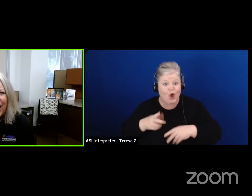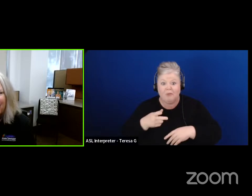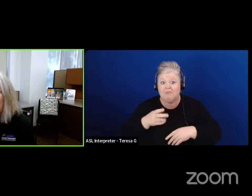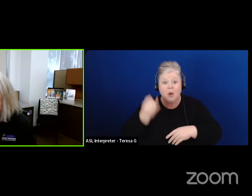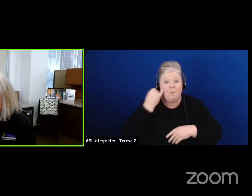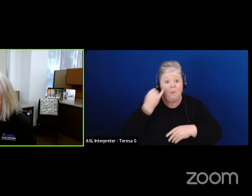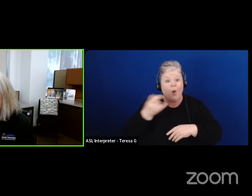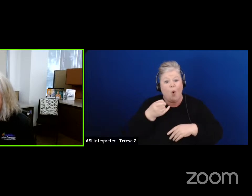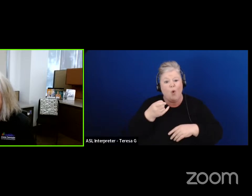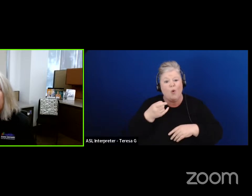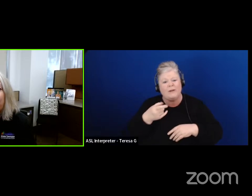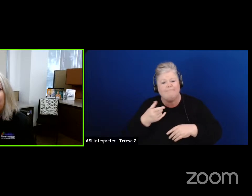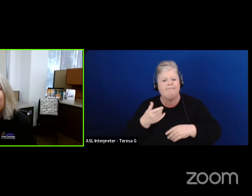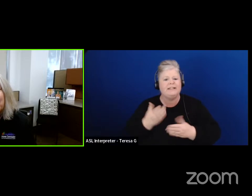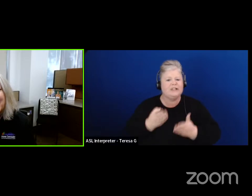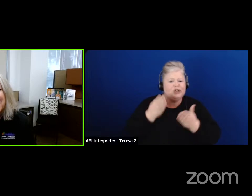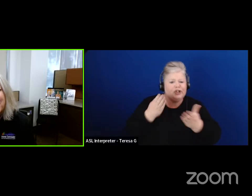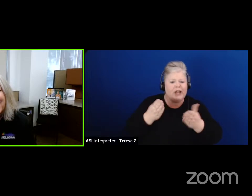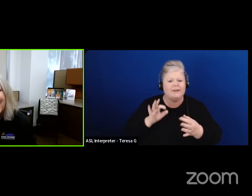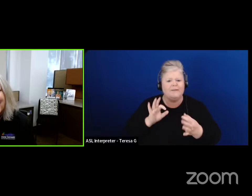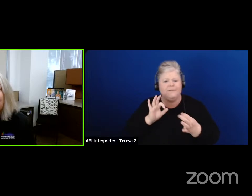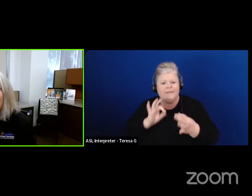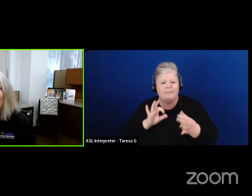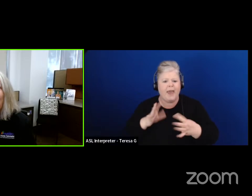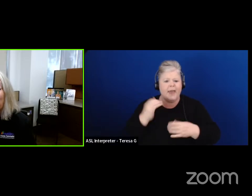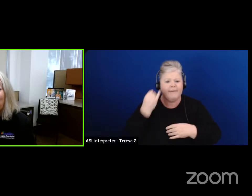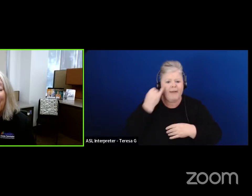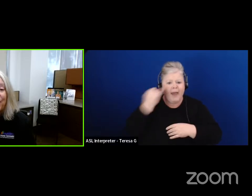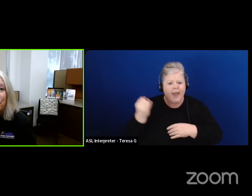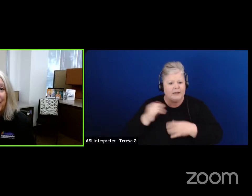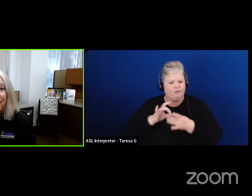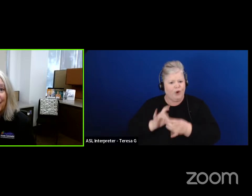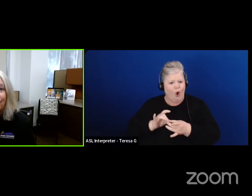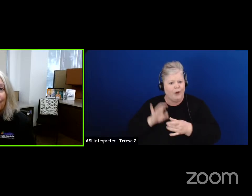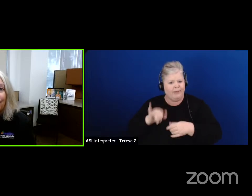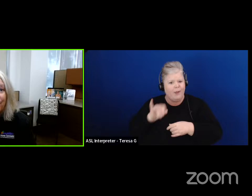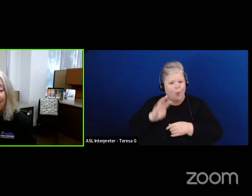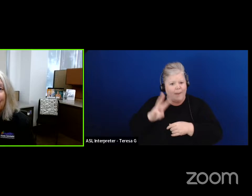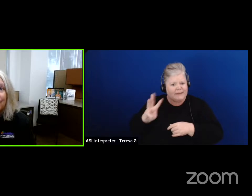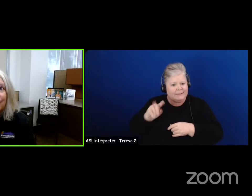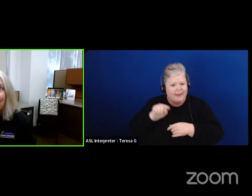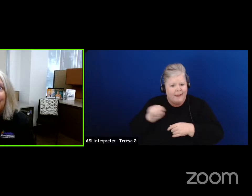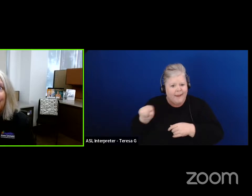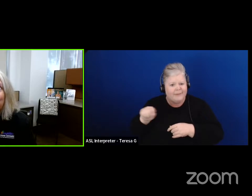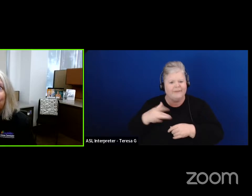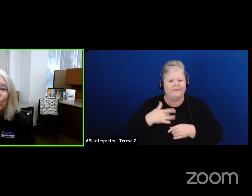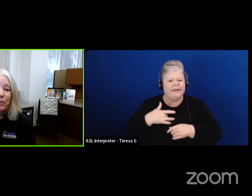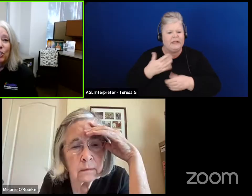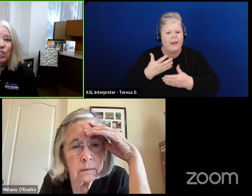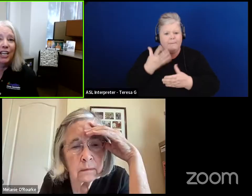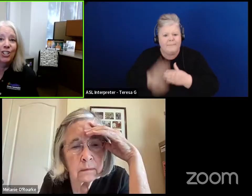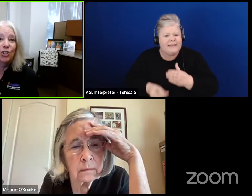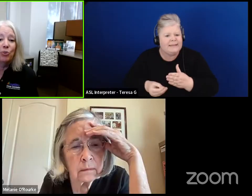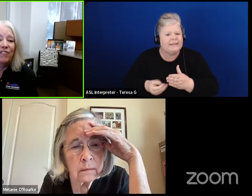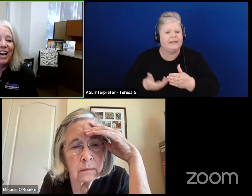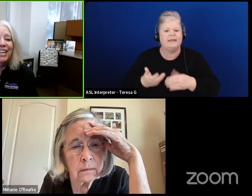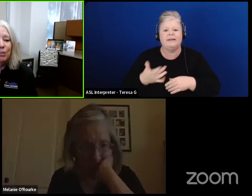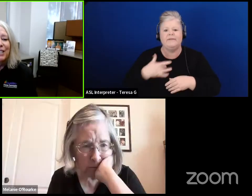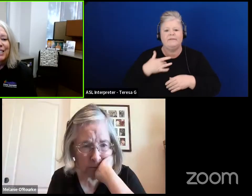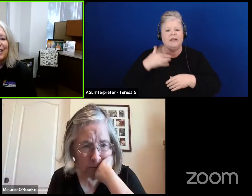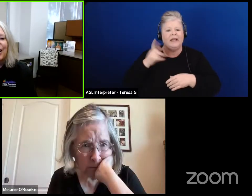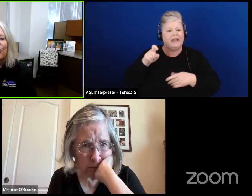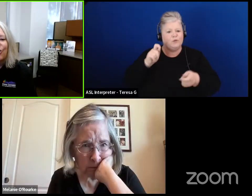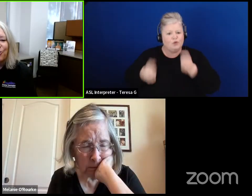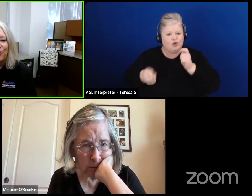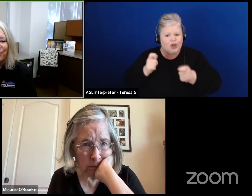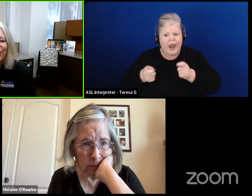to navigate, or you feel something's missing, or you have something that you feel should be changed or